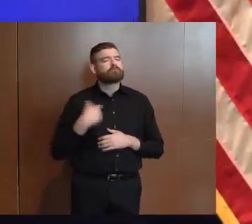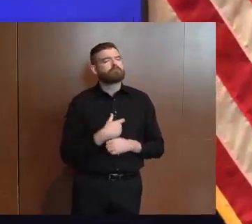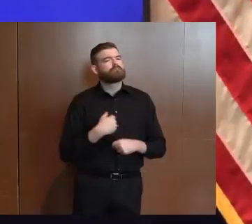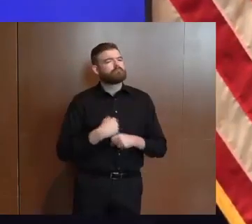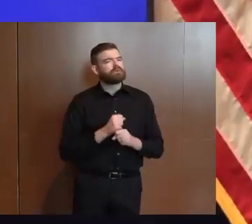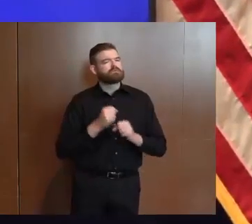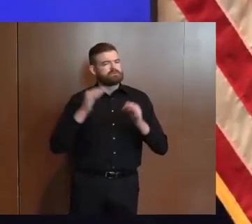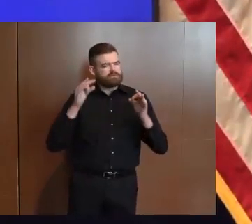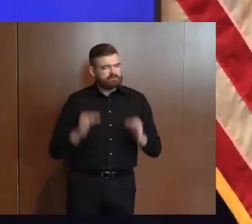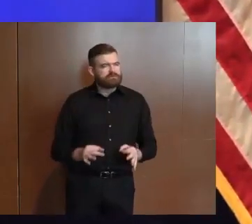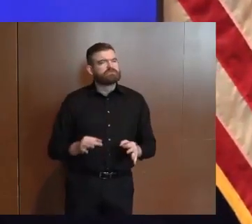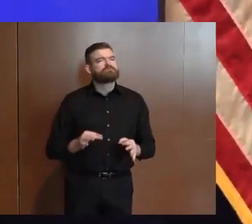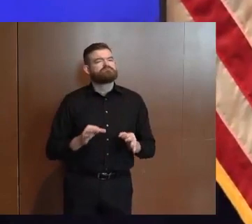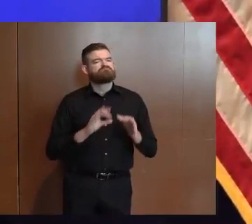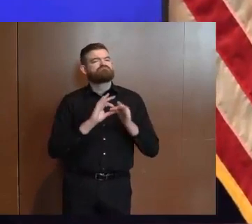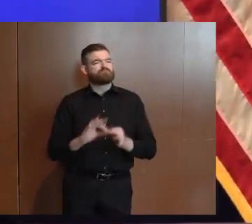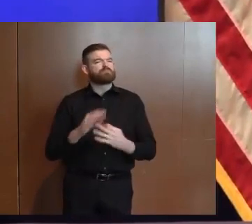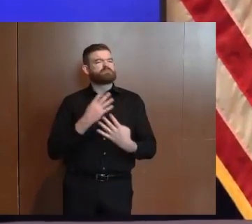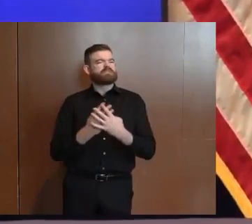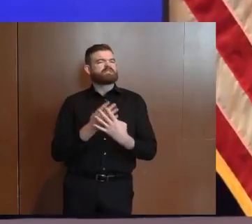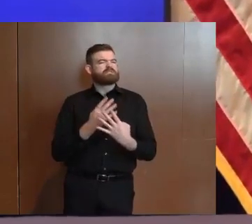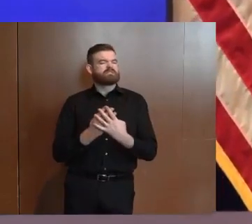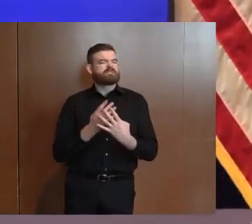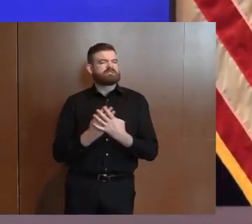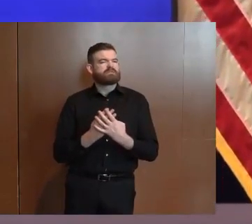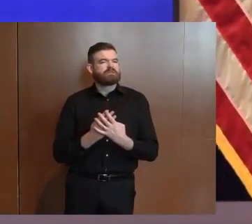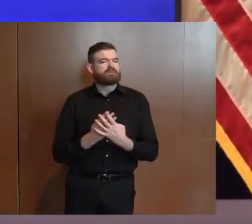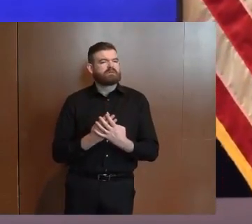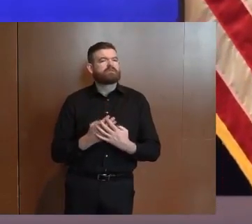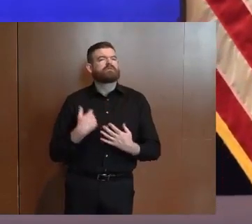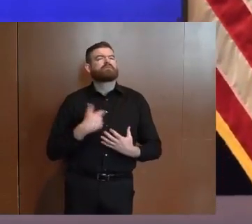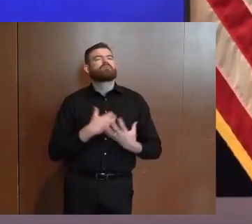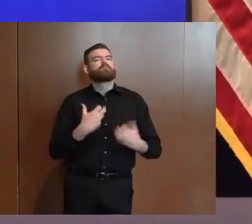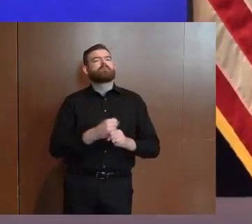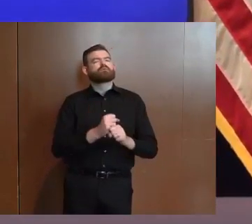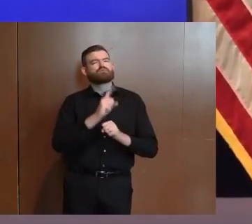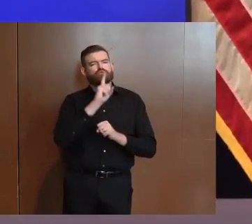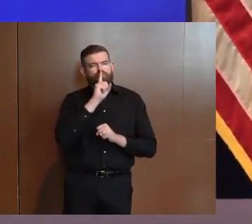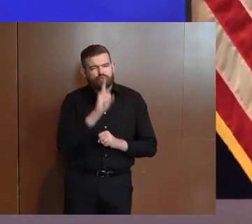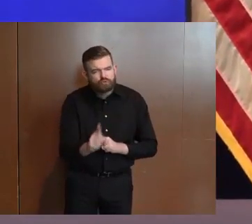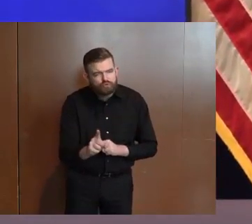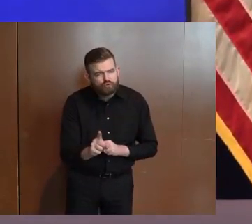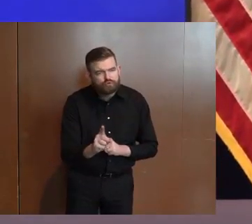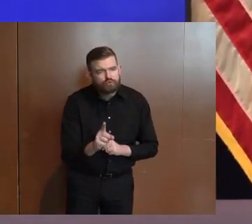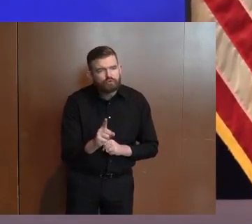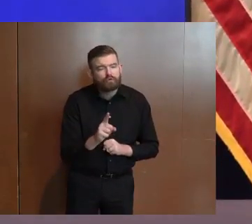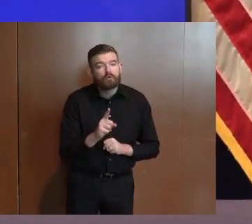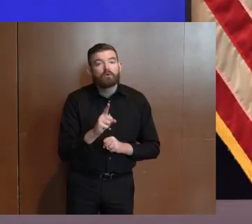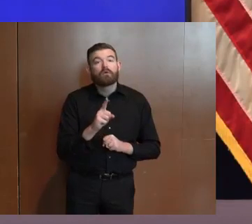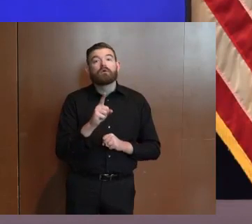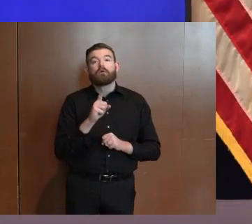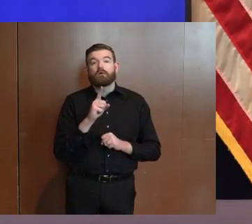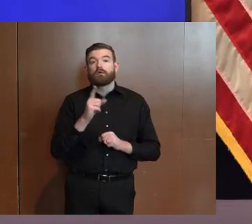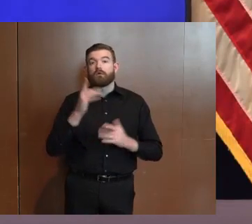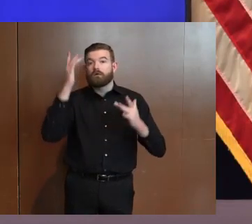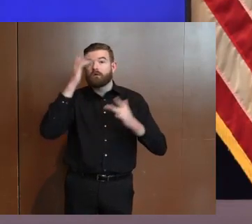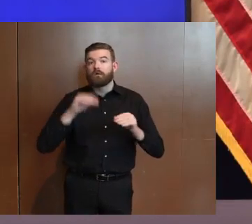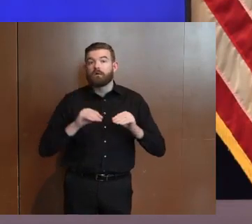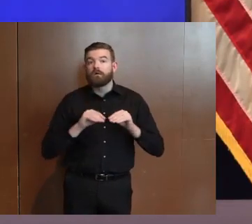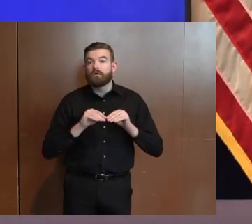the Chief Justice of the Supreme Court. We want to make sure we're not going to break the back of this virus unless we're dealing with all of us in this